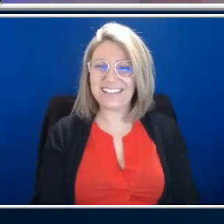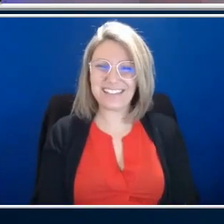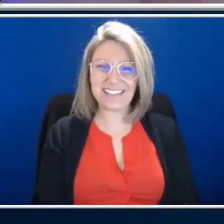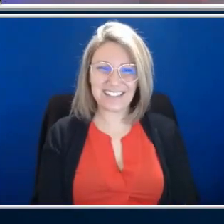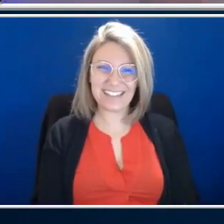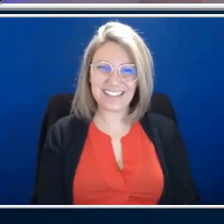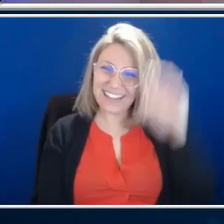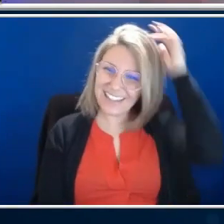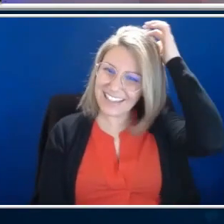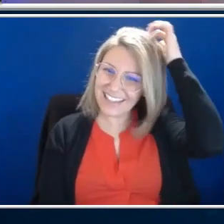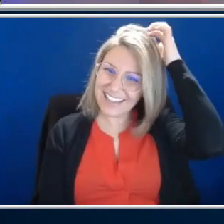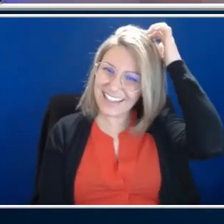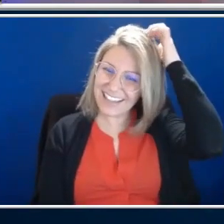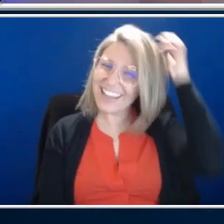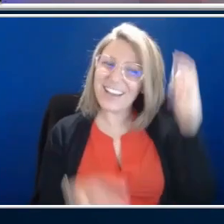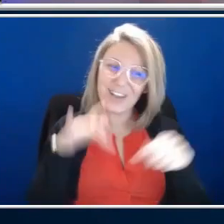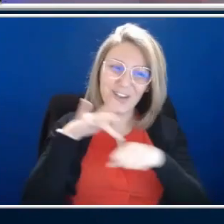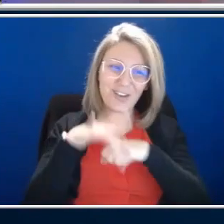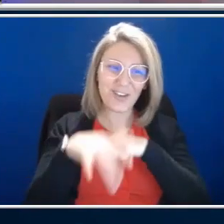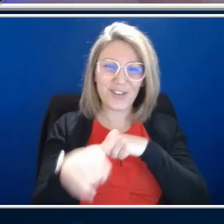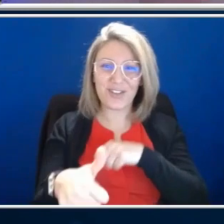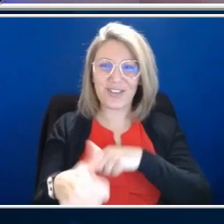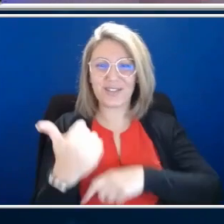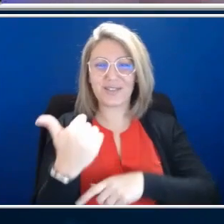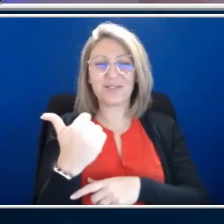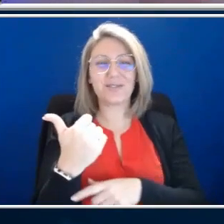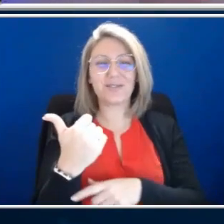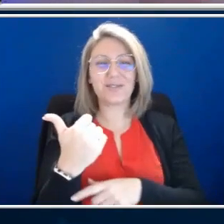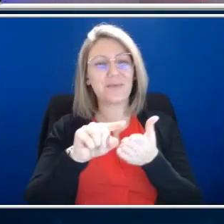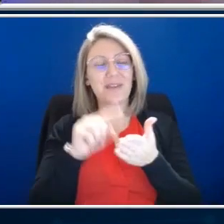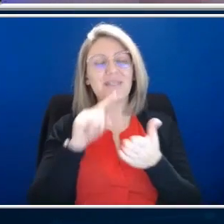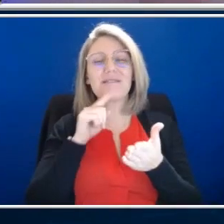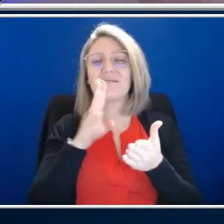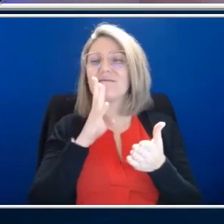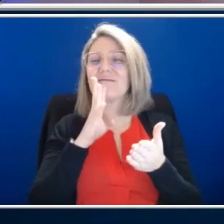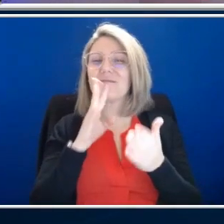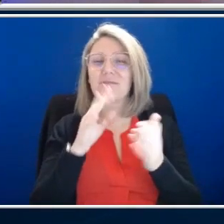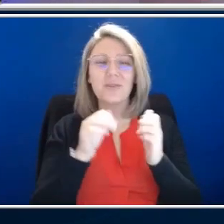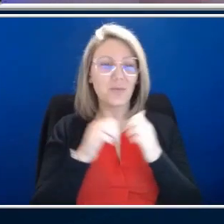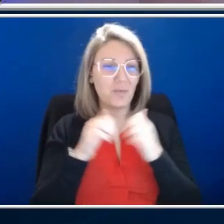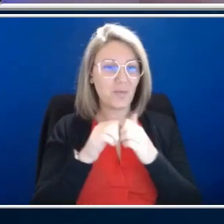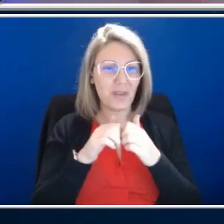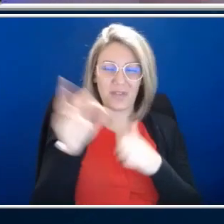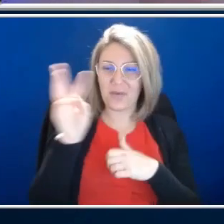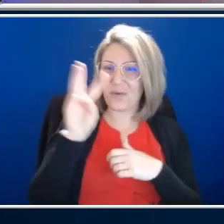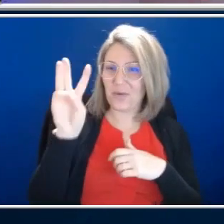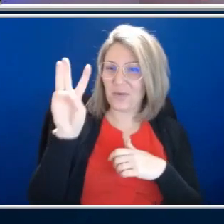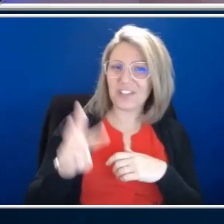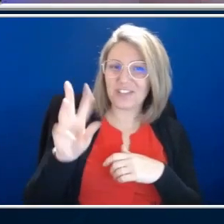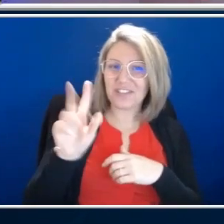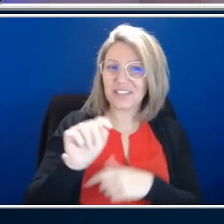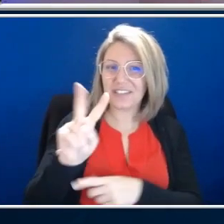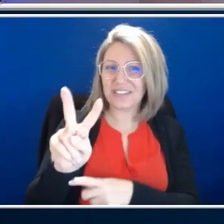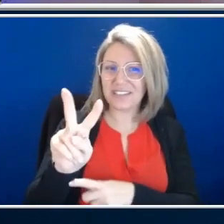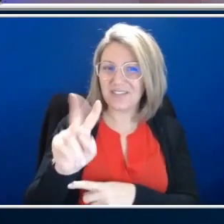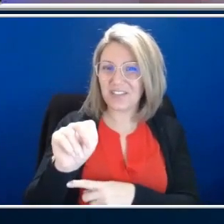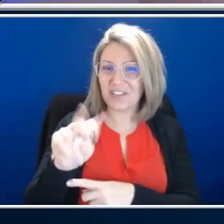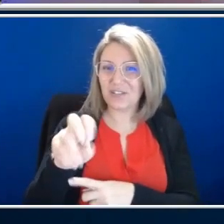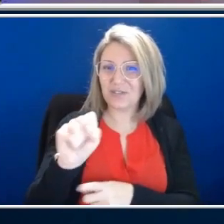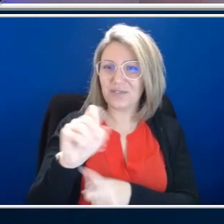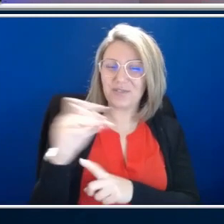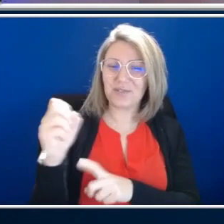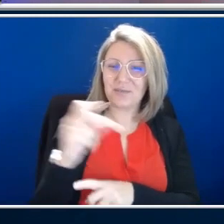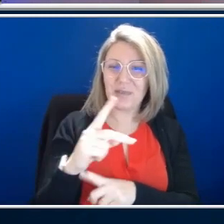Yeah. Earlier this week, Kyle, you talked with a Wichita TV station, KWICH, about returning to work as an officer, which